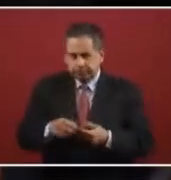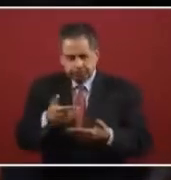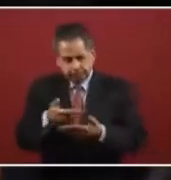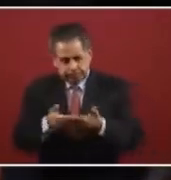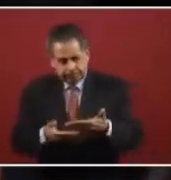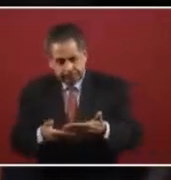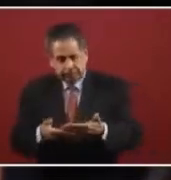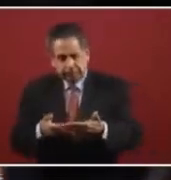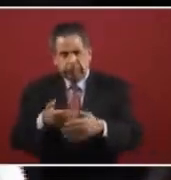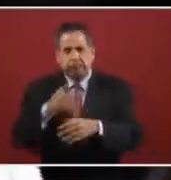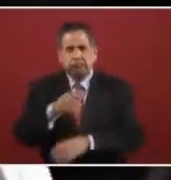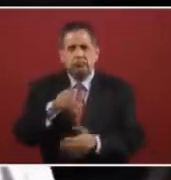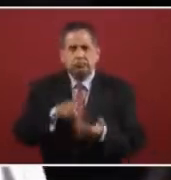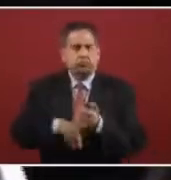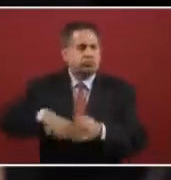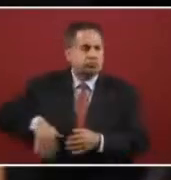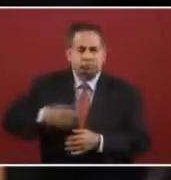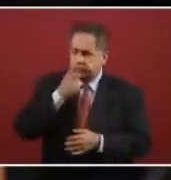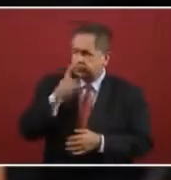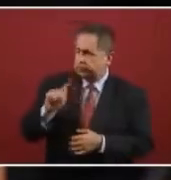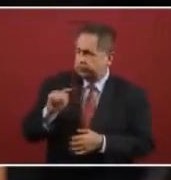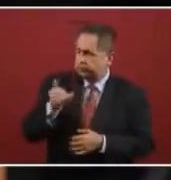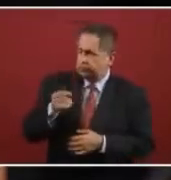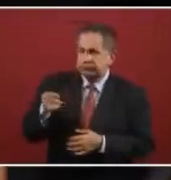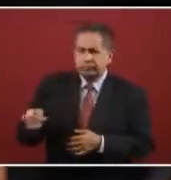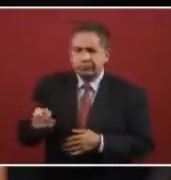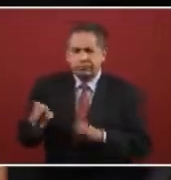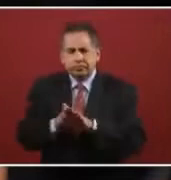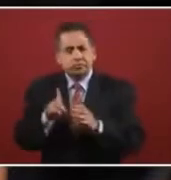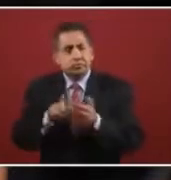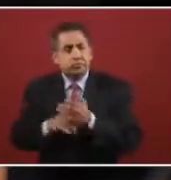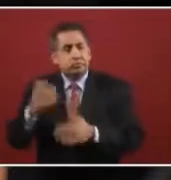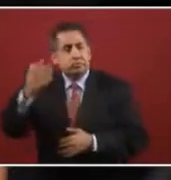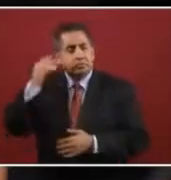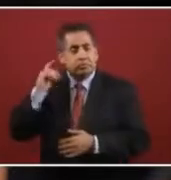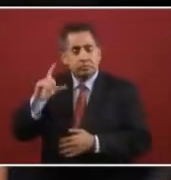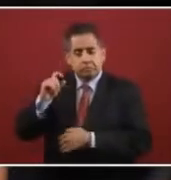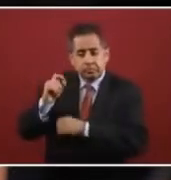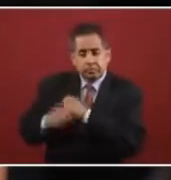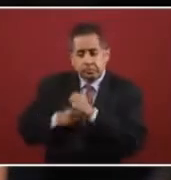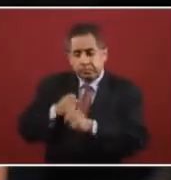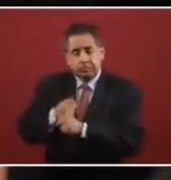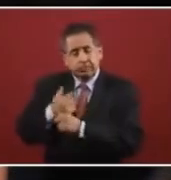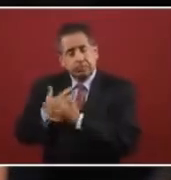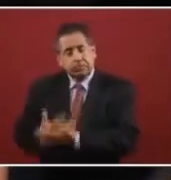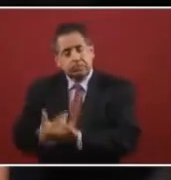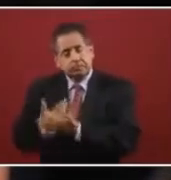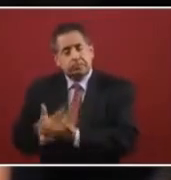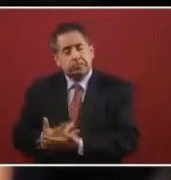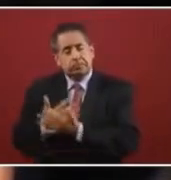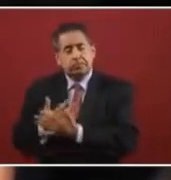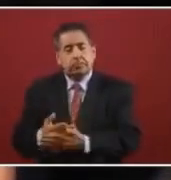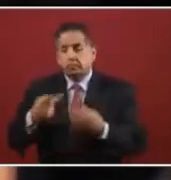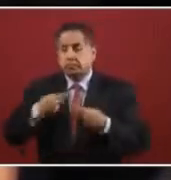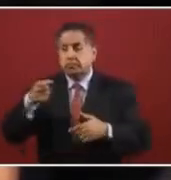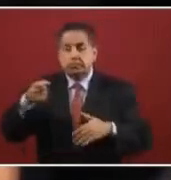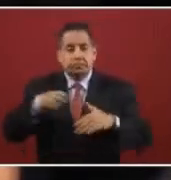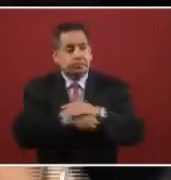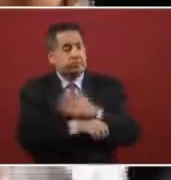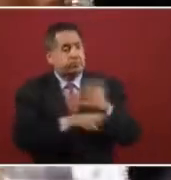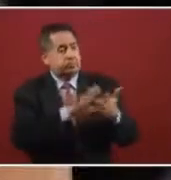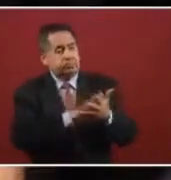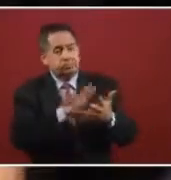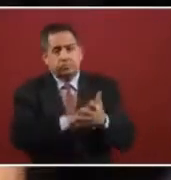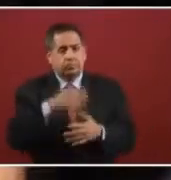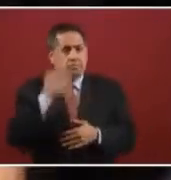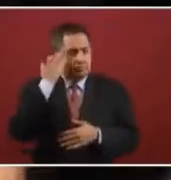Uno de esos casos que dice, it has to do with one of those cases that has been waiting 20 years, that have